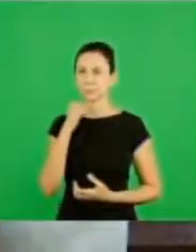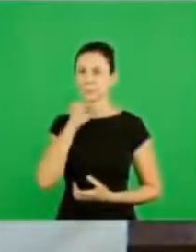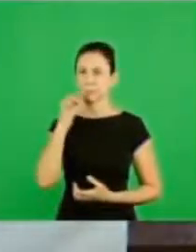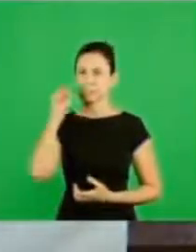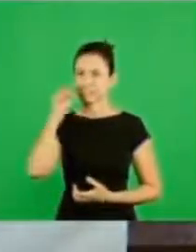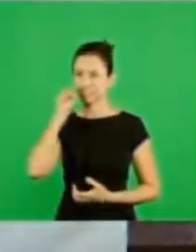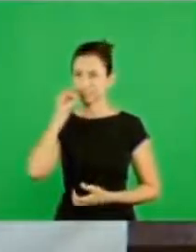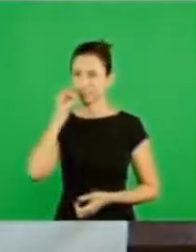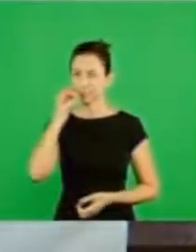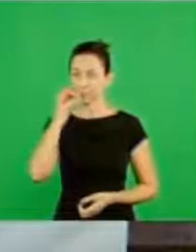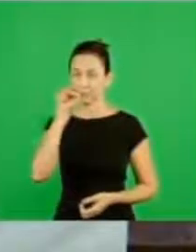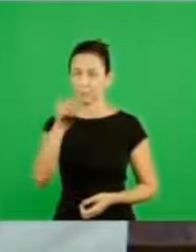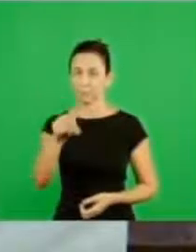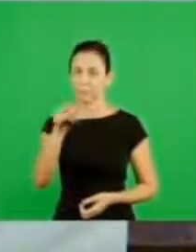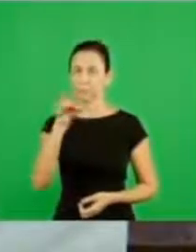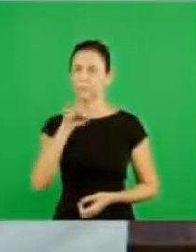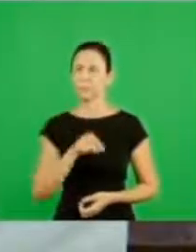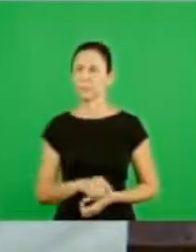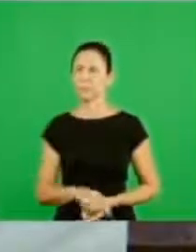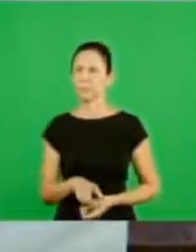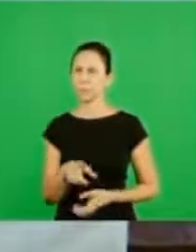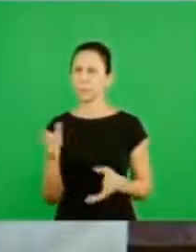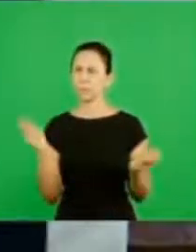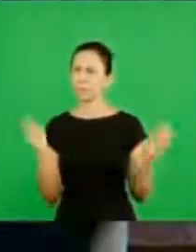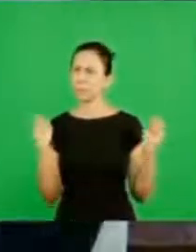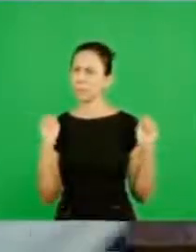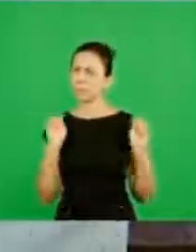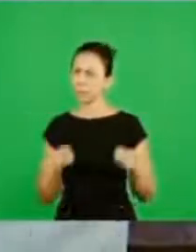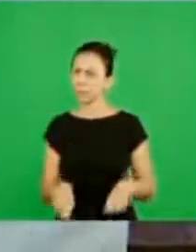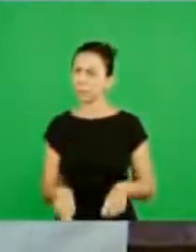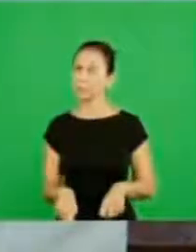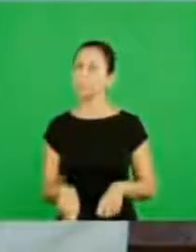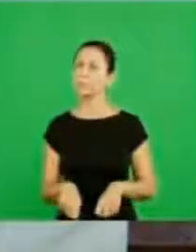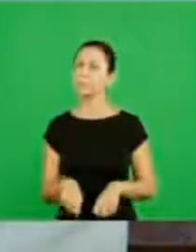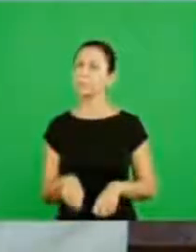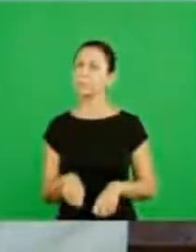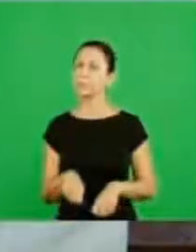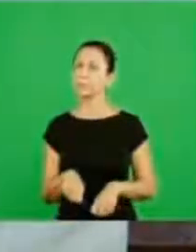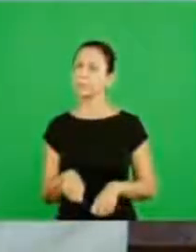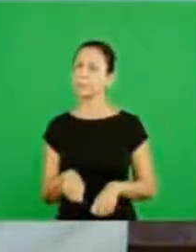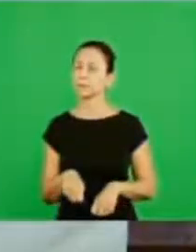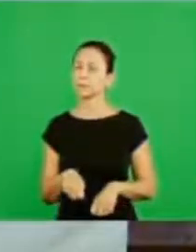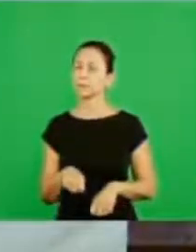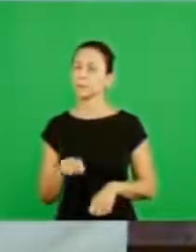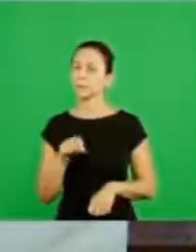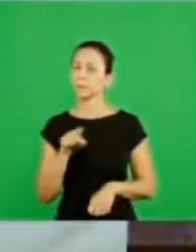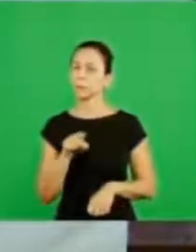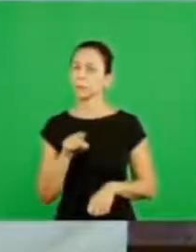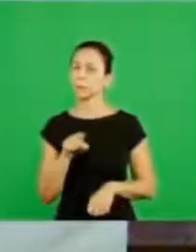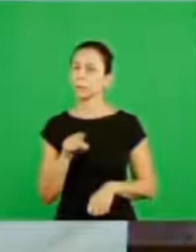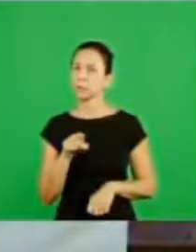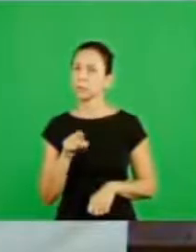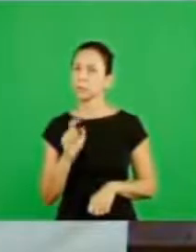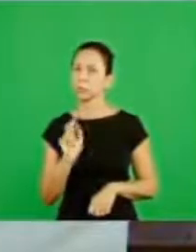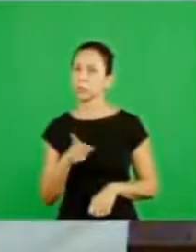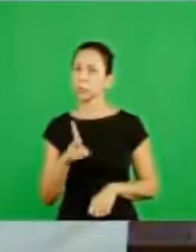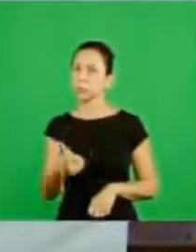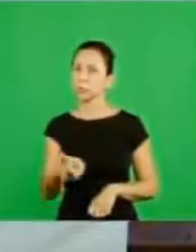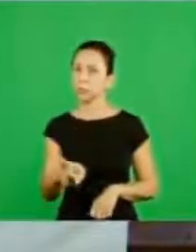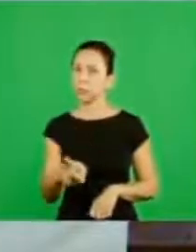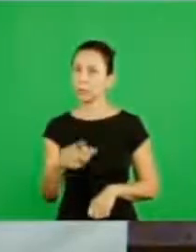Now your mother is saying, and now we have to decide now. And she said, you are in condition. You're the youngest